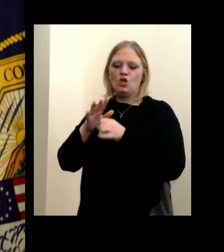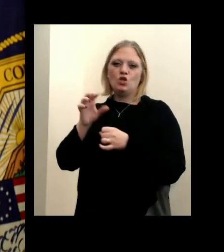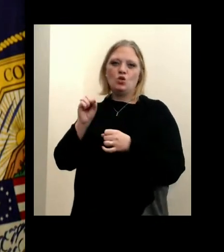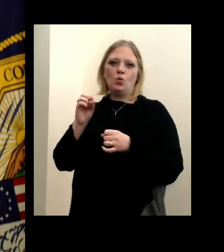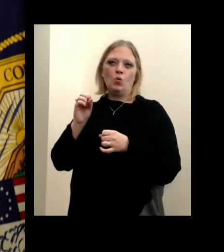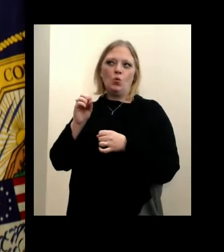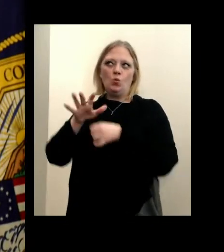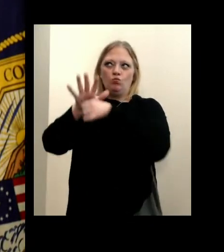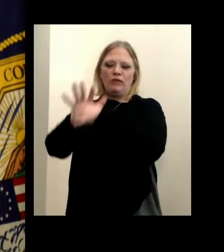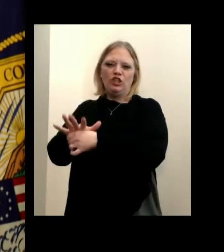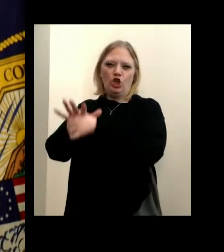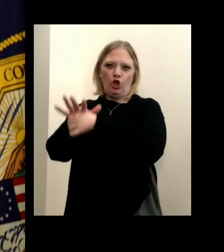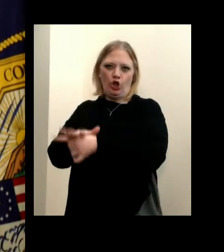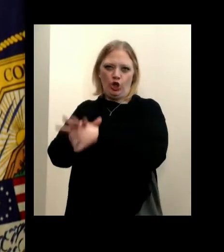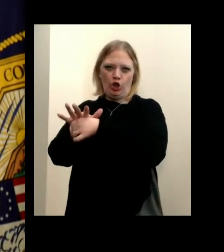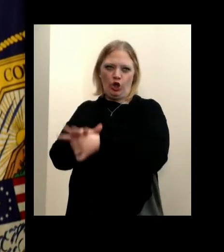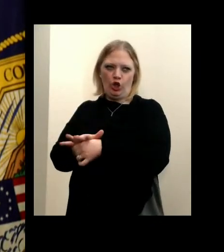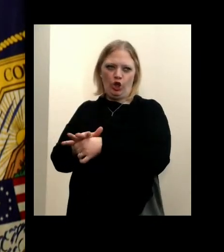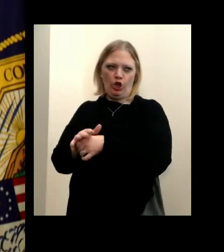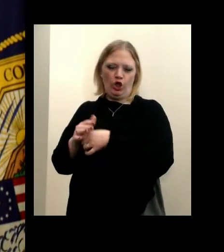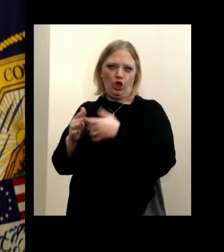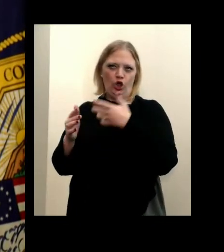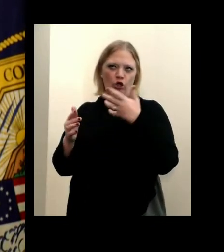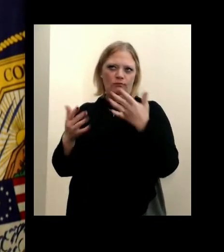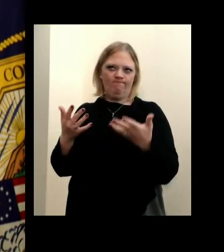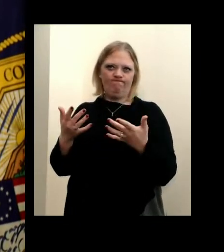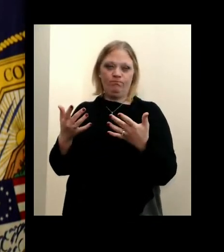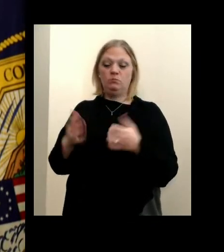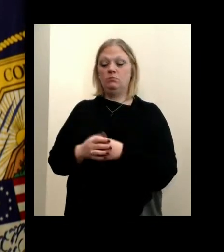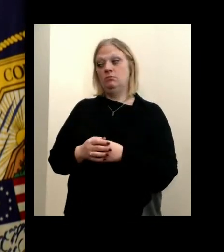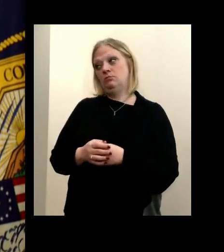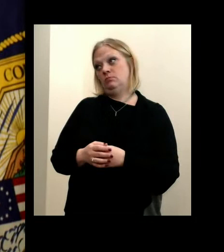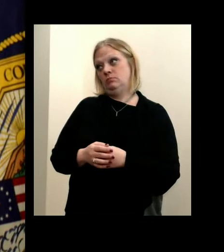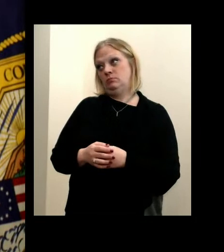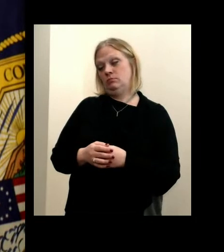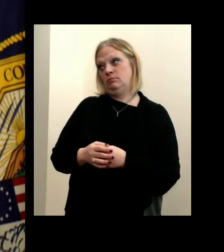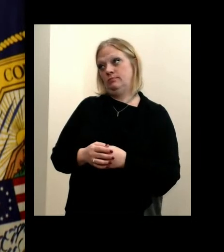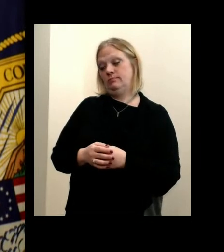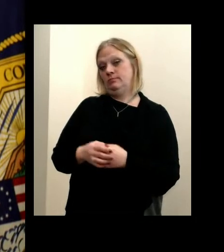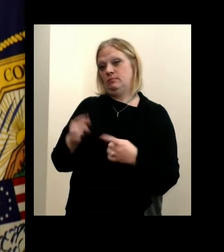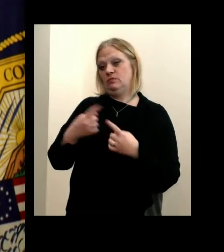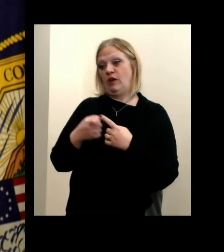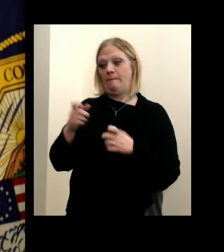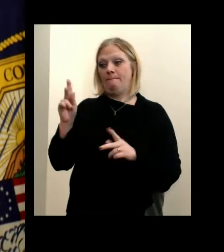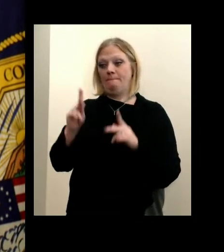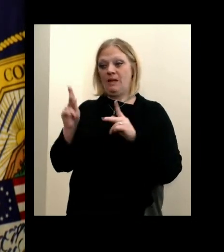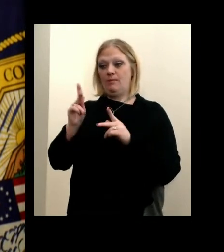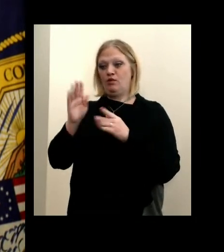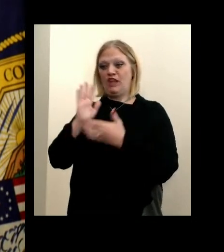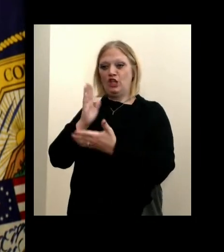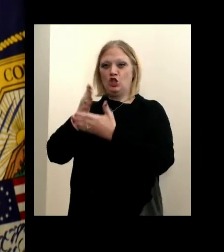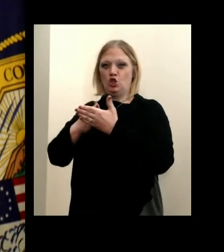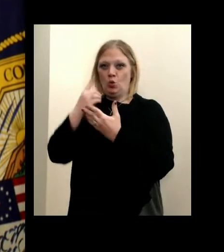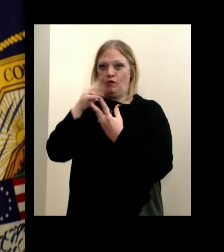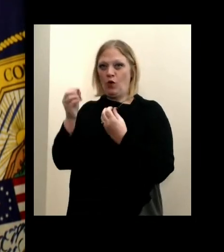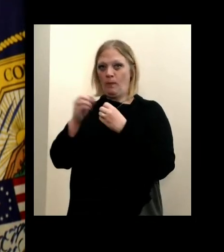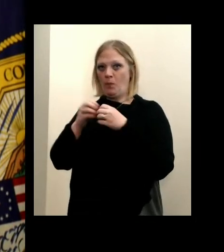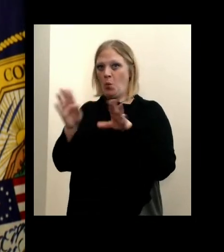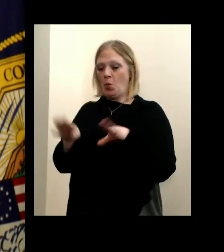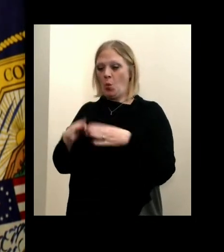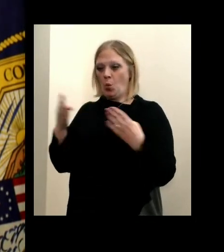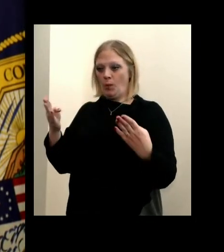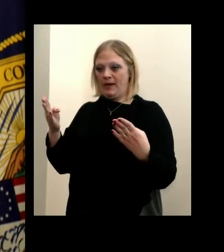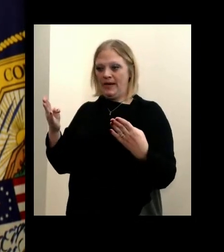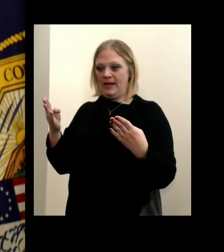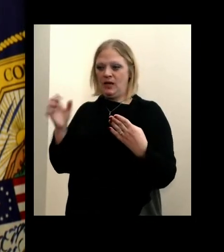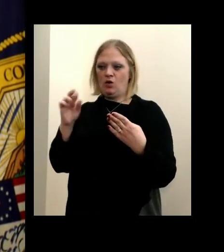bear by folks who have sued for greater reopening, as well as your own comments